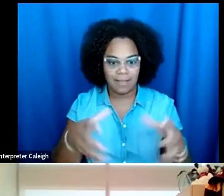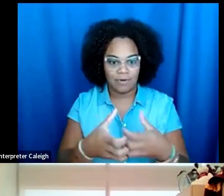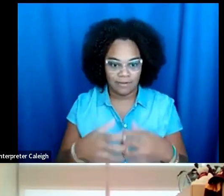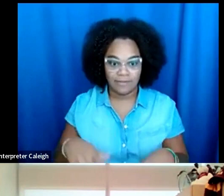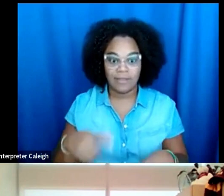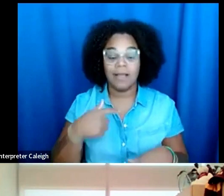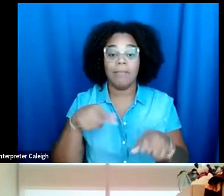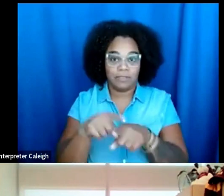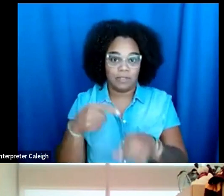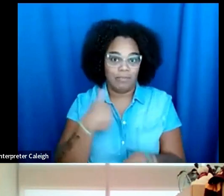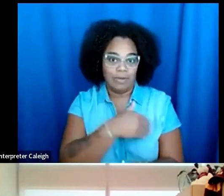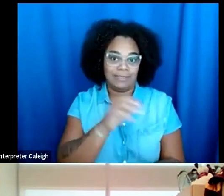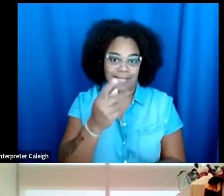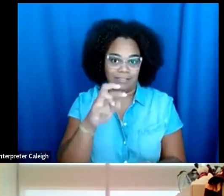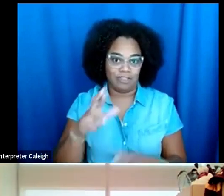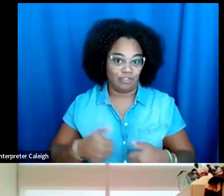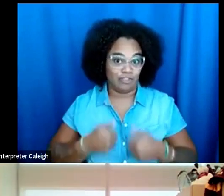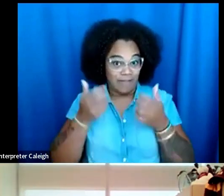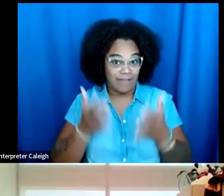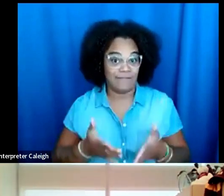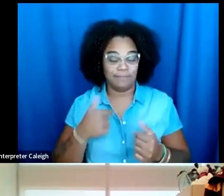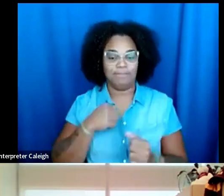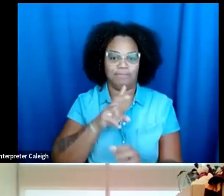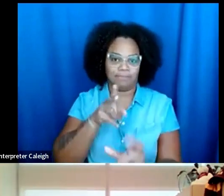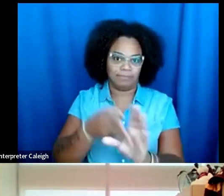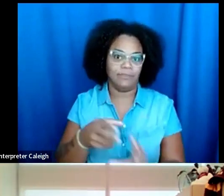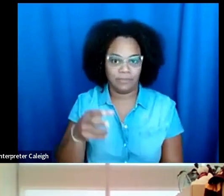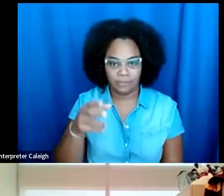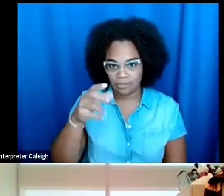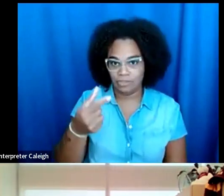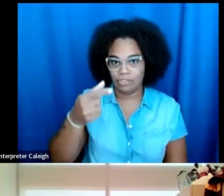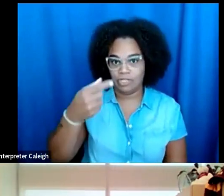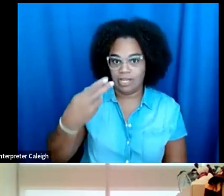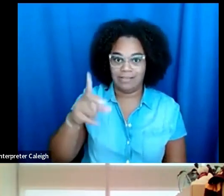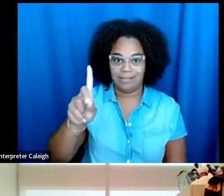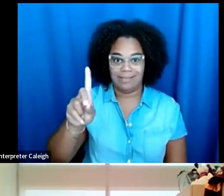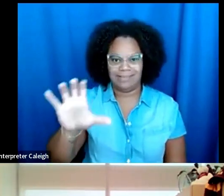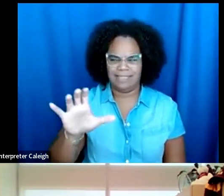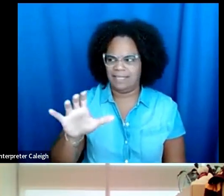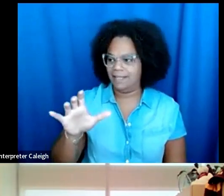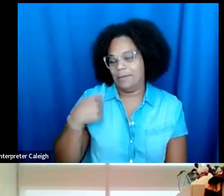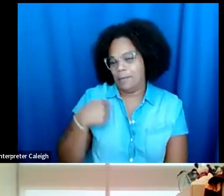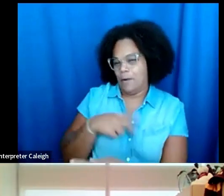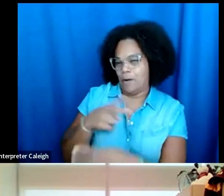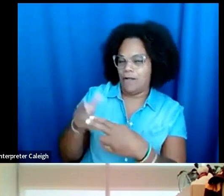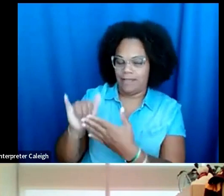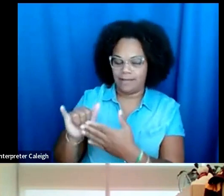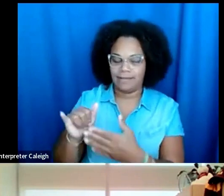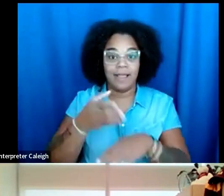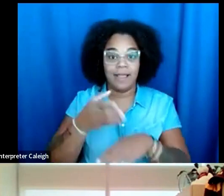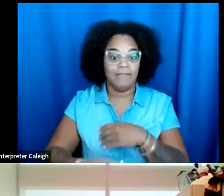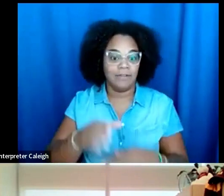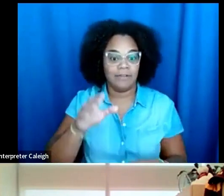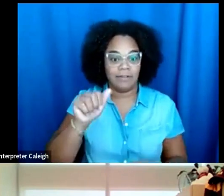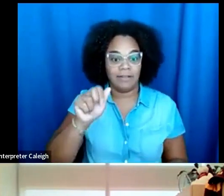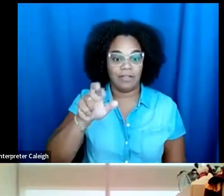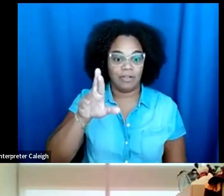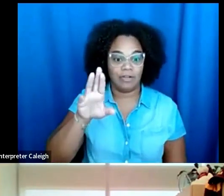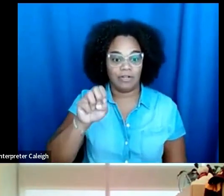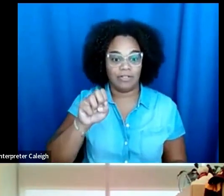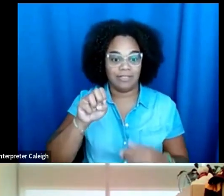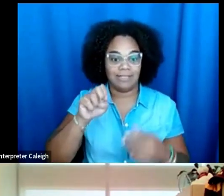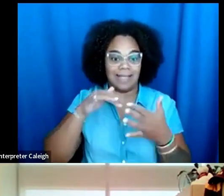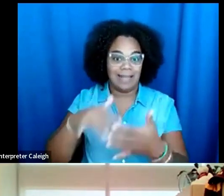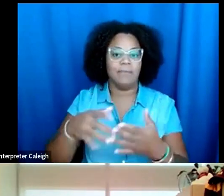cancer survivor. I actually joined the GHDC, as we call it, after the ACURE study was